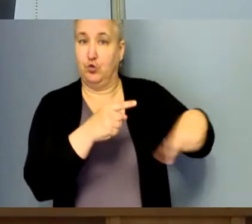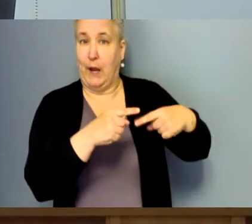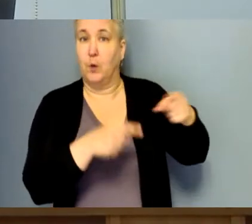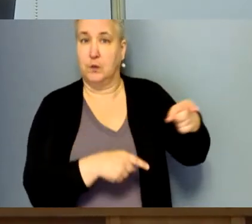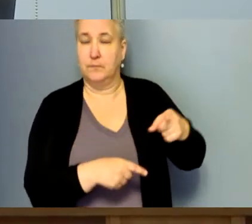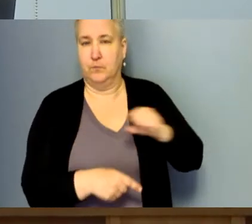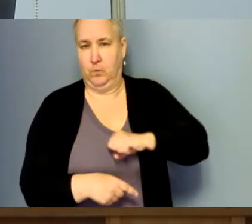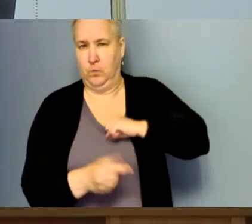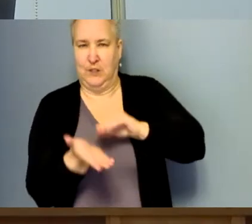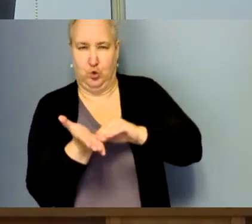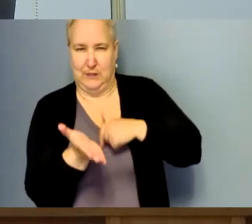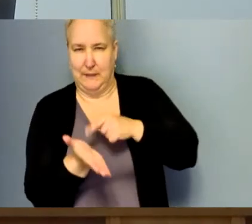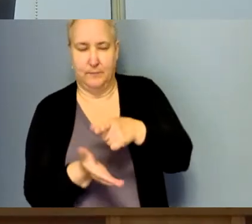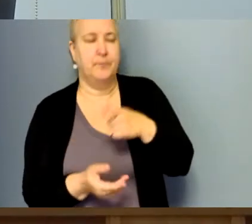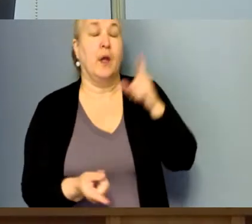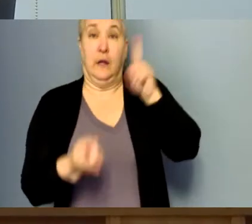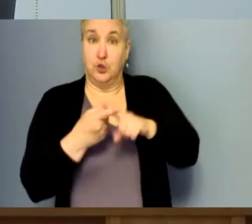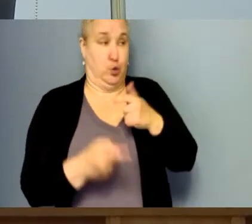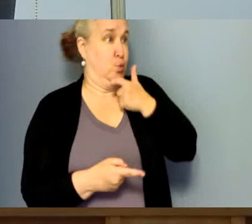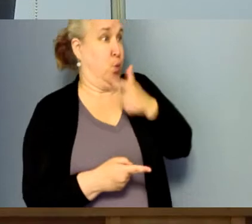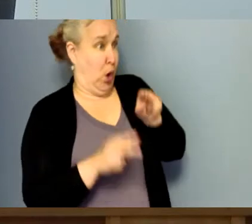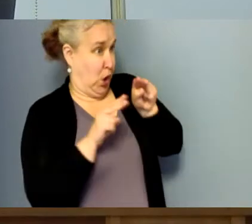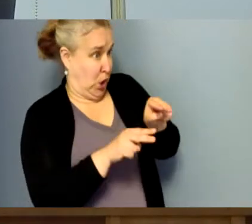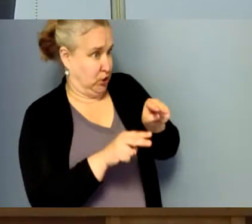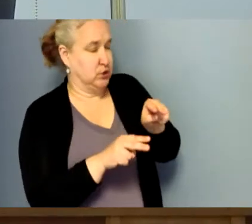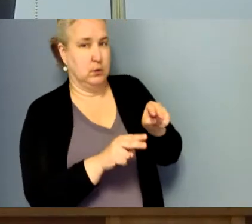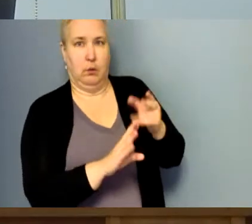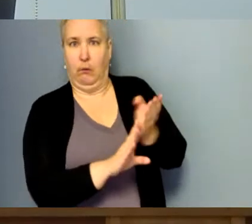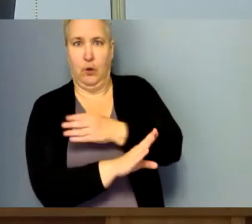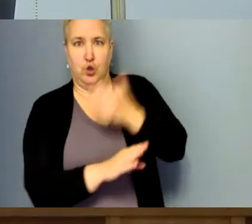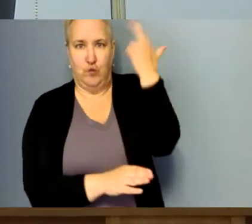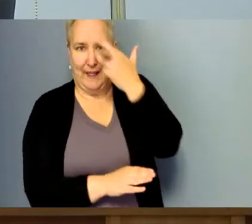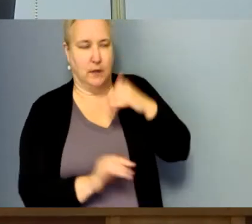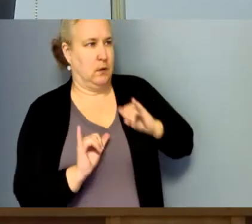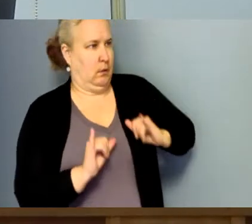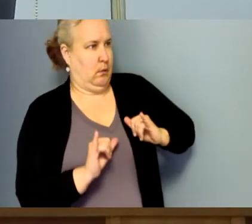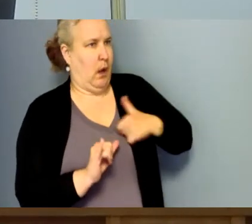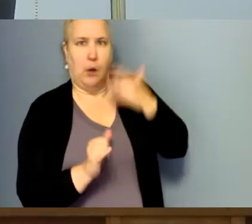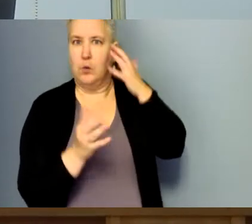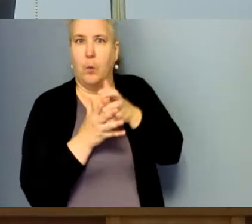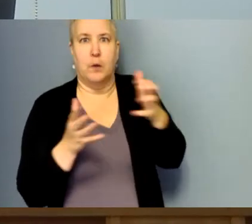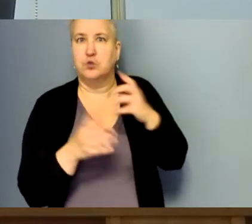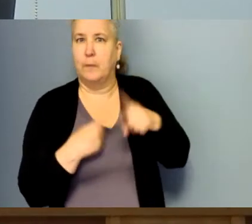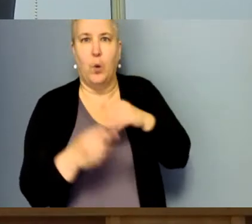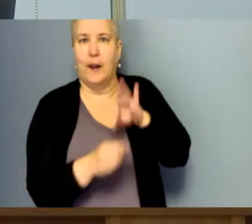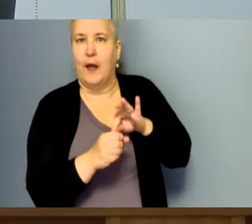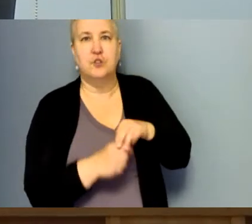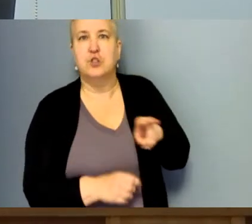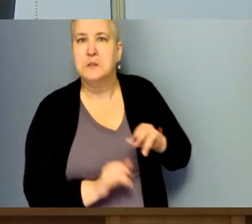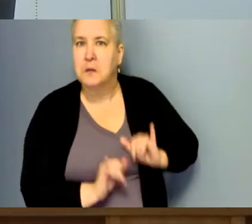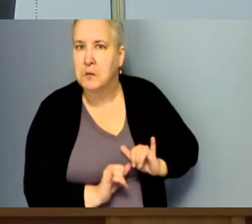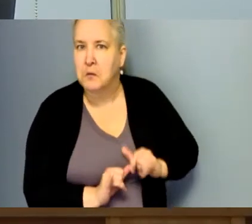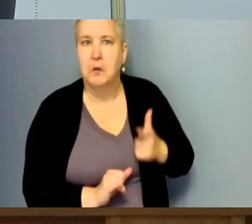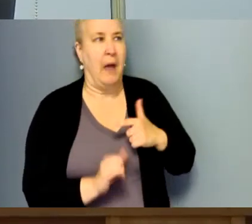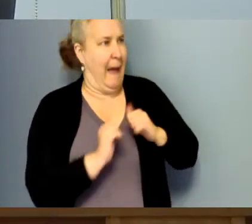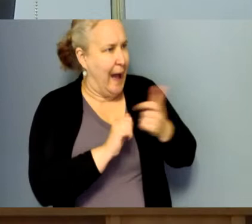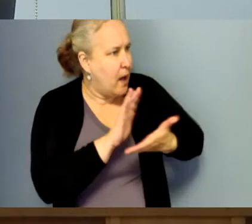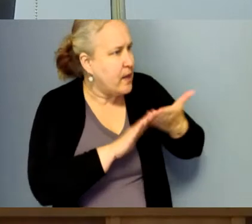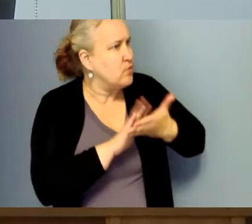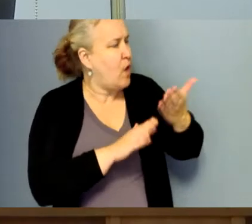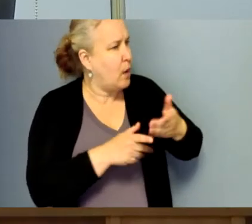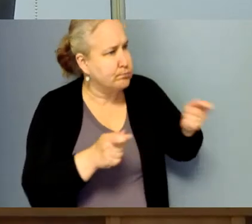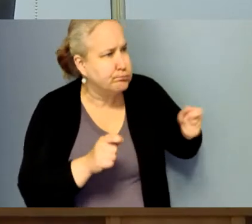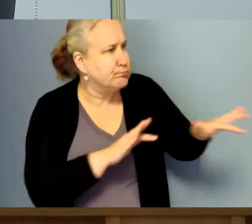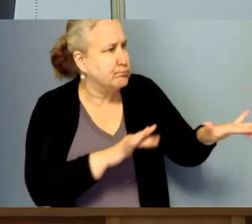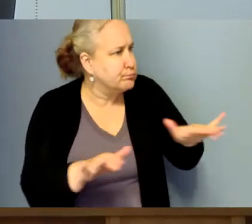Excuse me. Until you watch that, you realize that you don't know very much about elections in terms of how they're run,